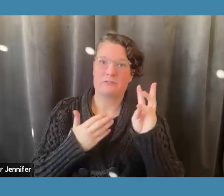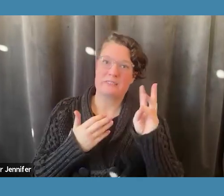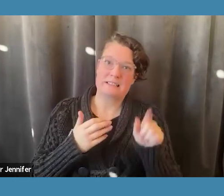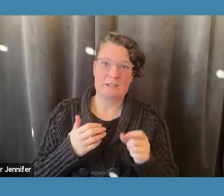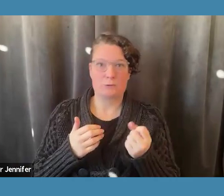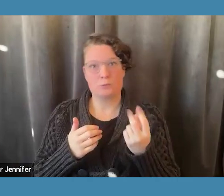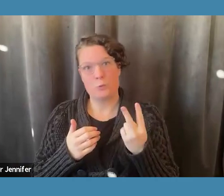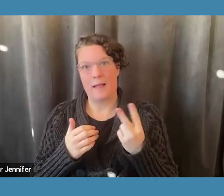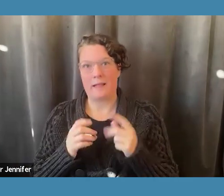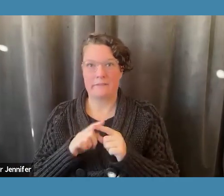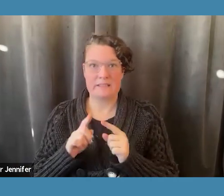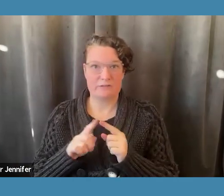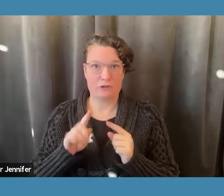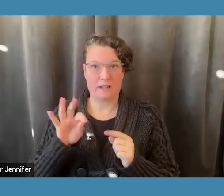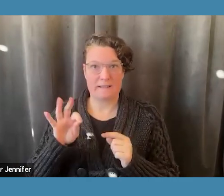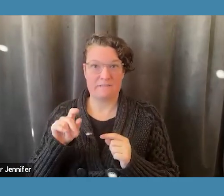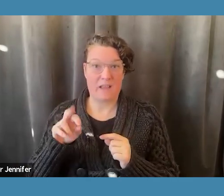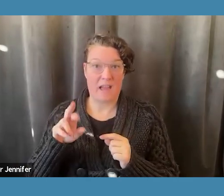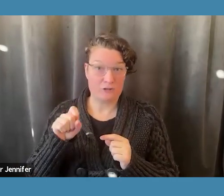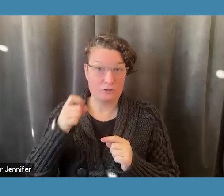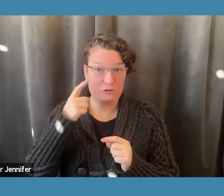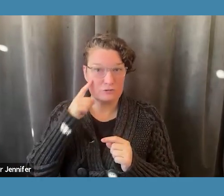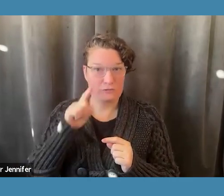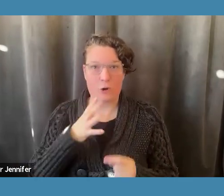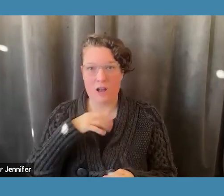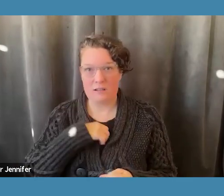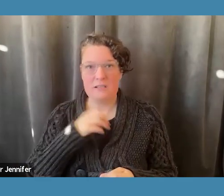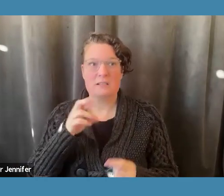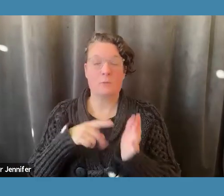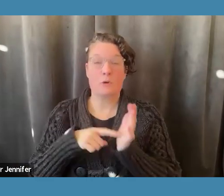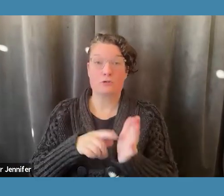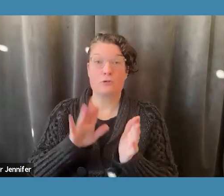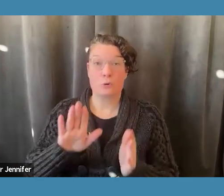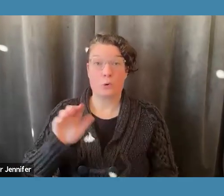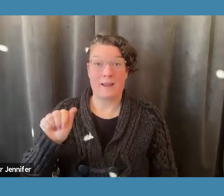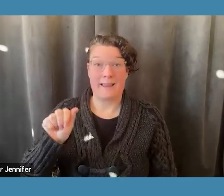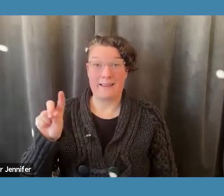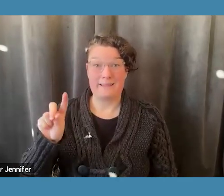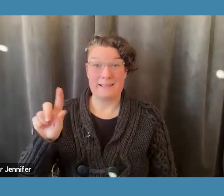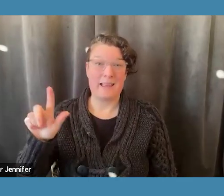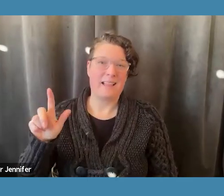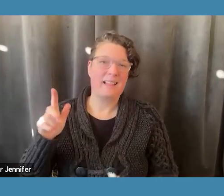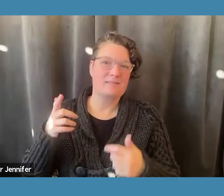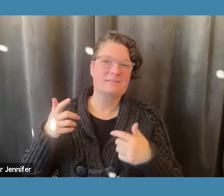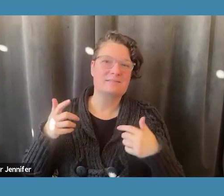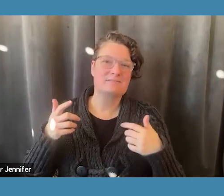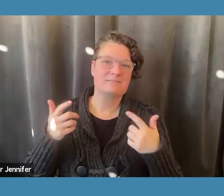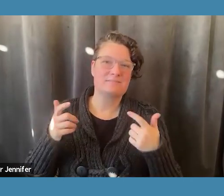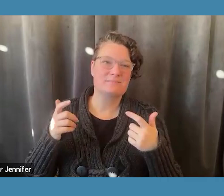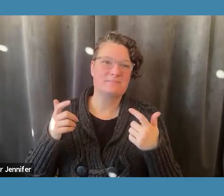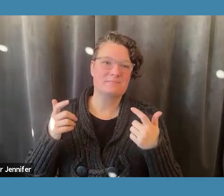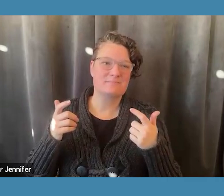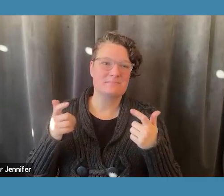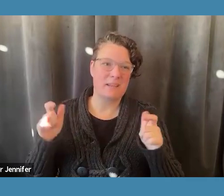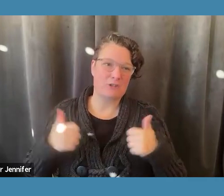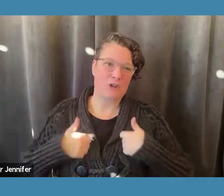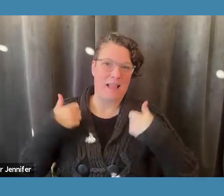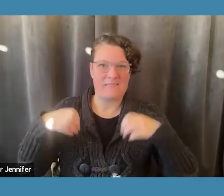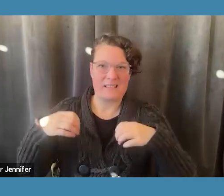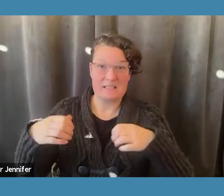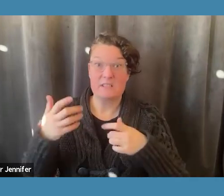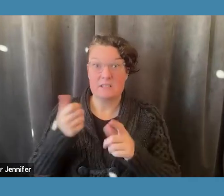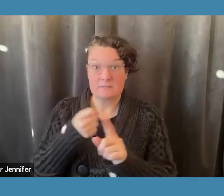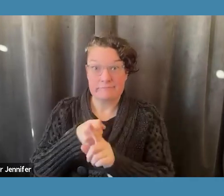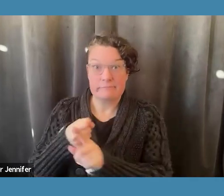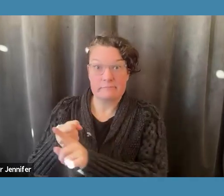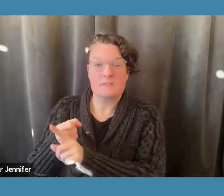to prove, how impacted you are in your ADLs under intellectual disability. So generally, you're going to want more than